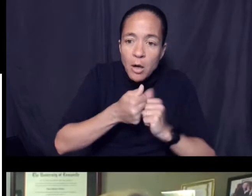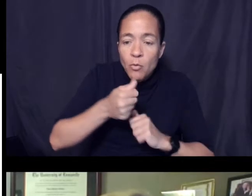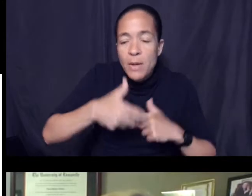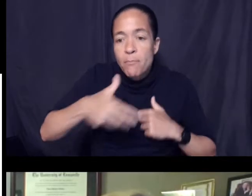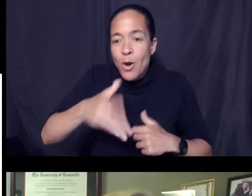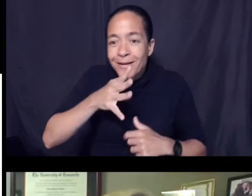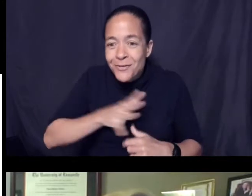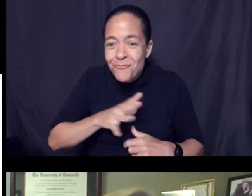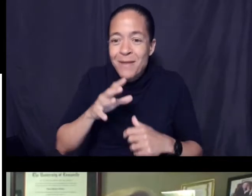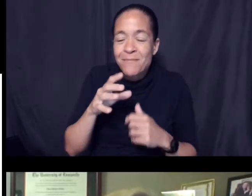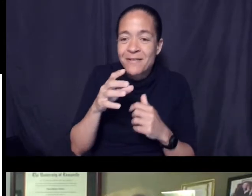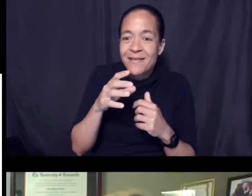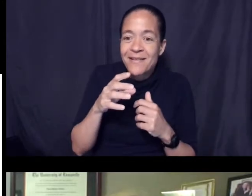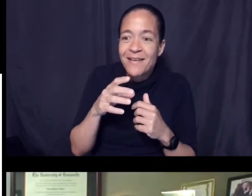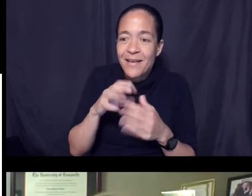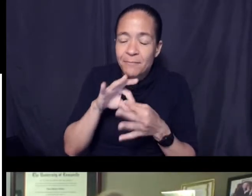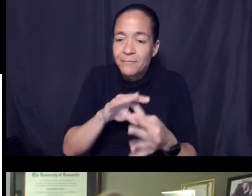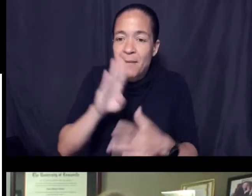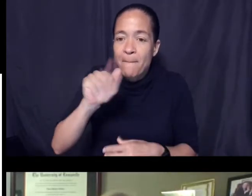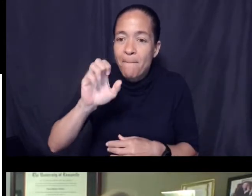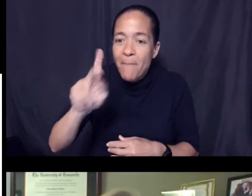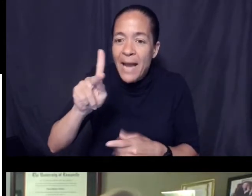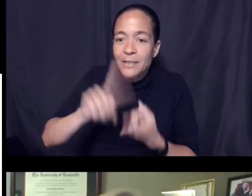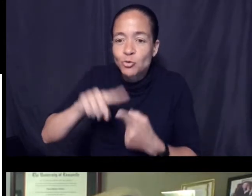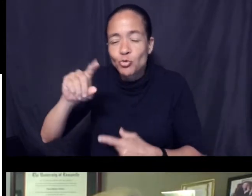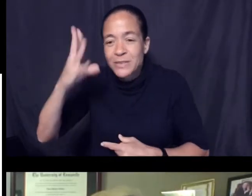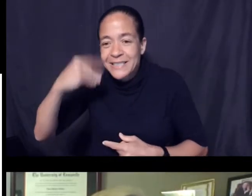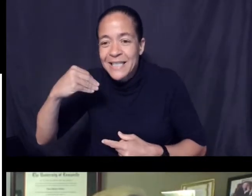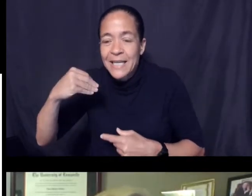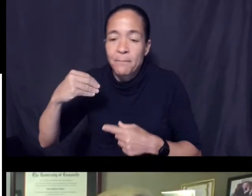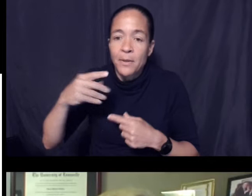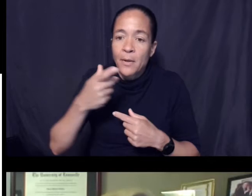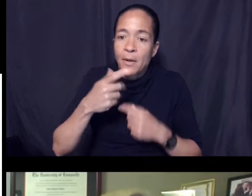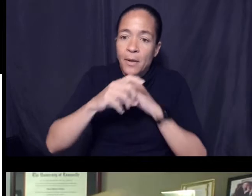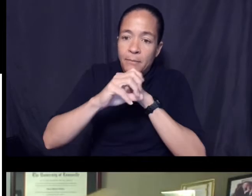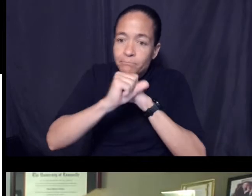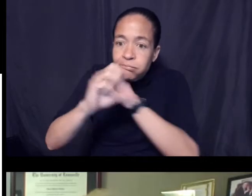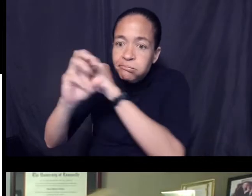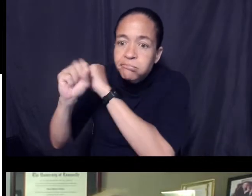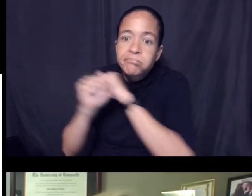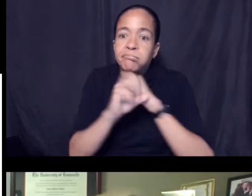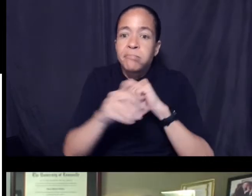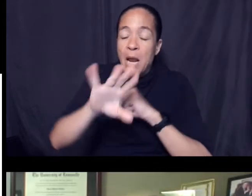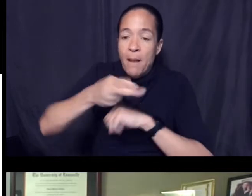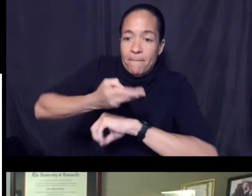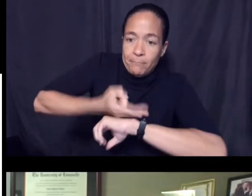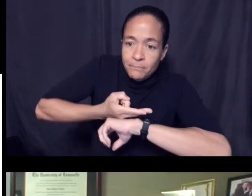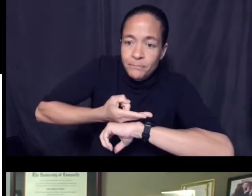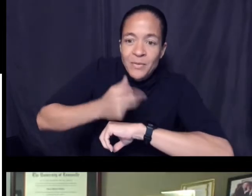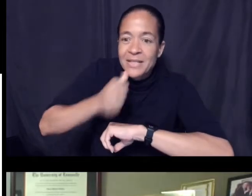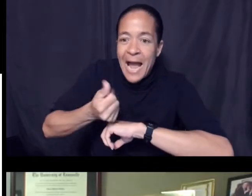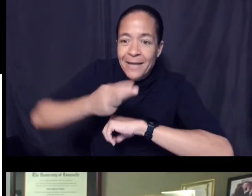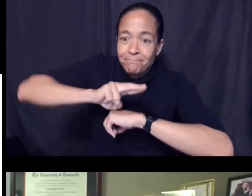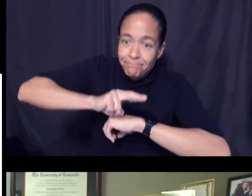pregnant ladies about the Back to Sleep campaign, putting your infant down on its back, such to prevent what's referred to as